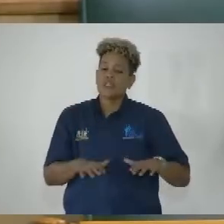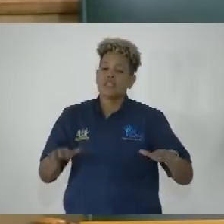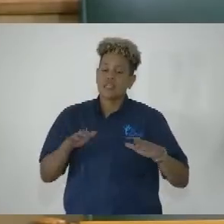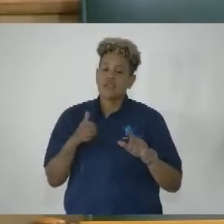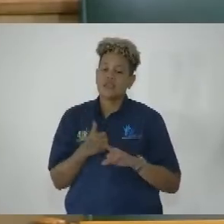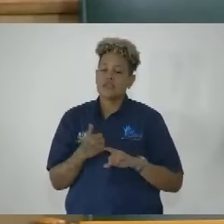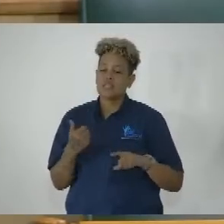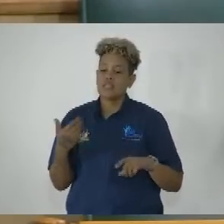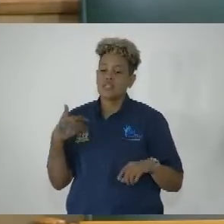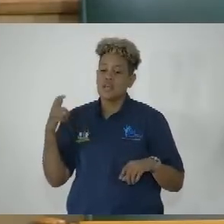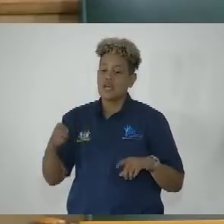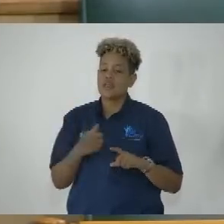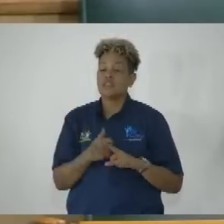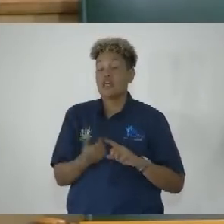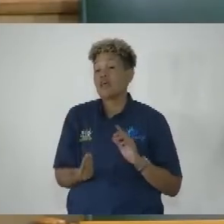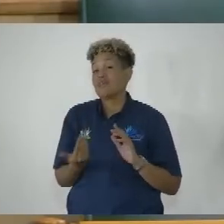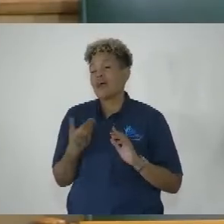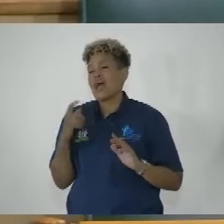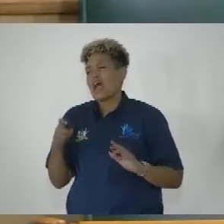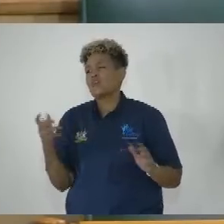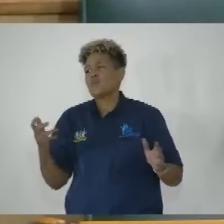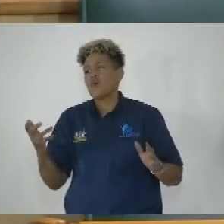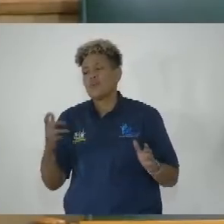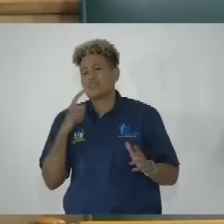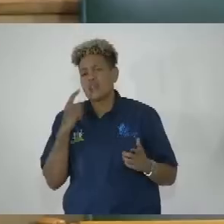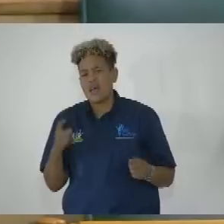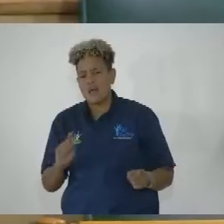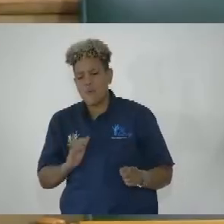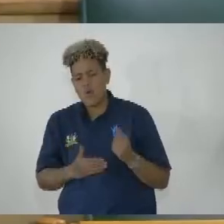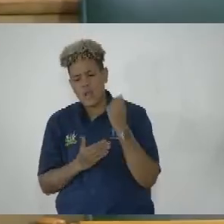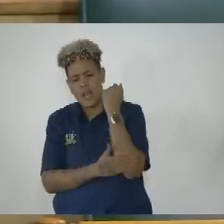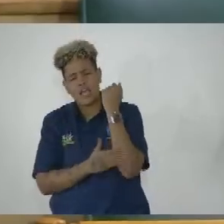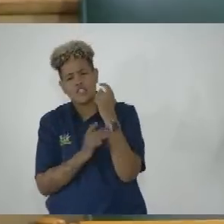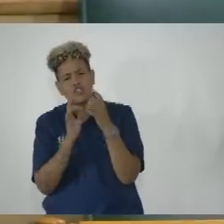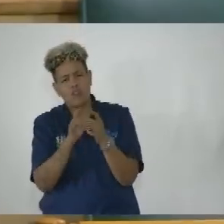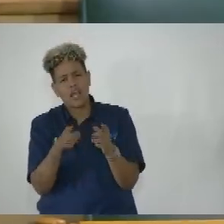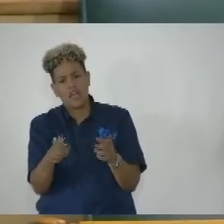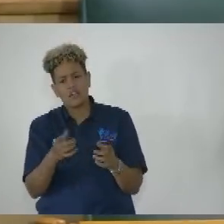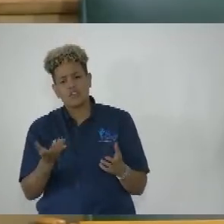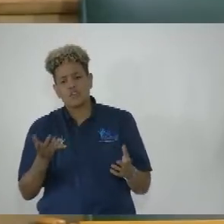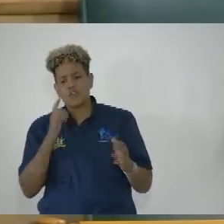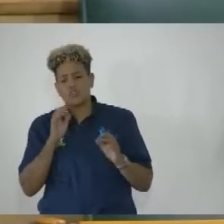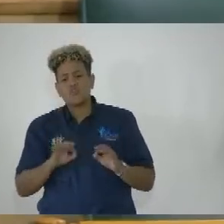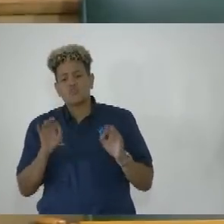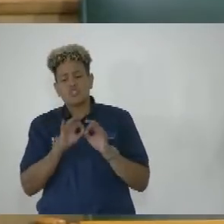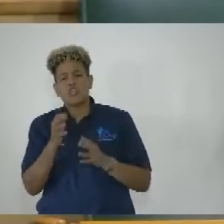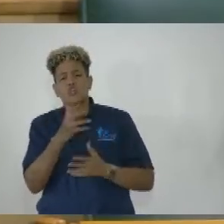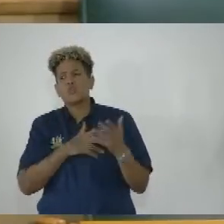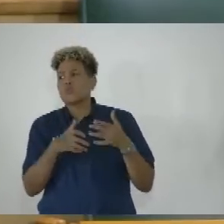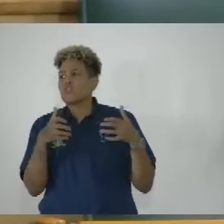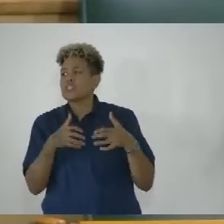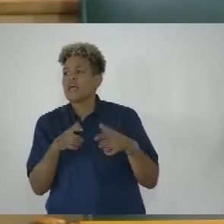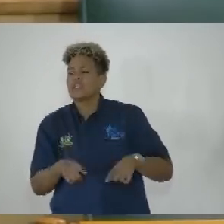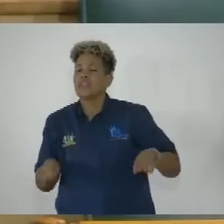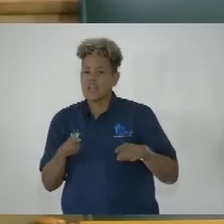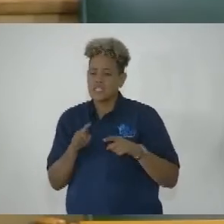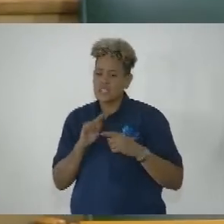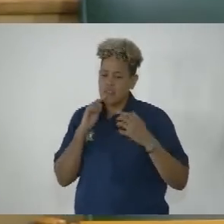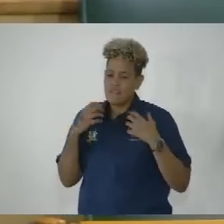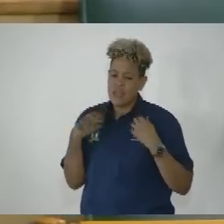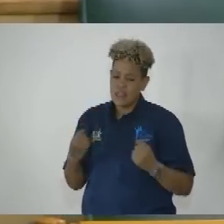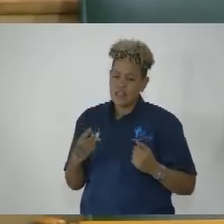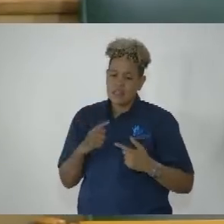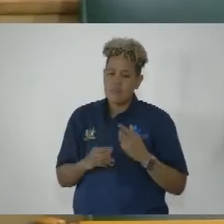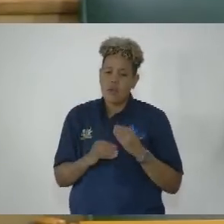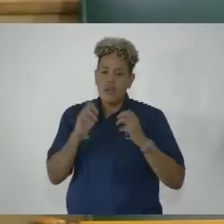And I ask rhetorically, what is the state of our nation when it comes to the critical social sectors of health